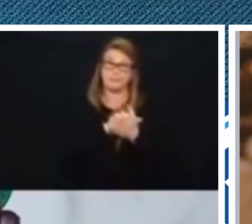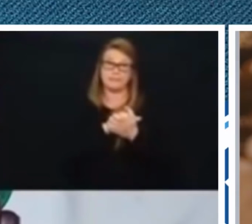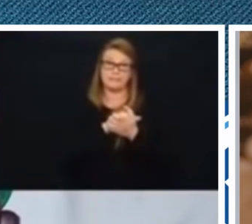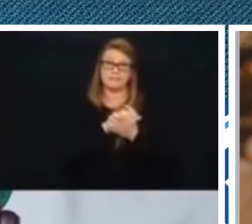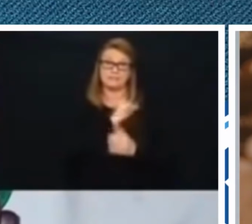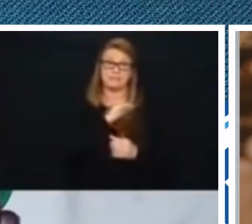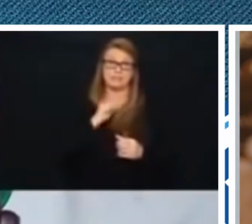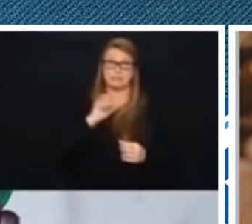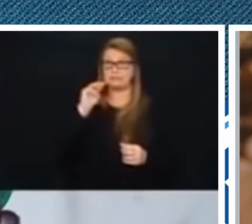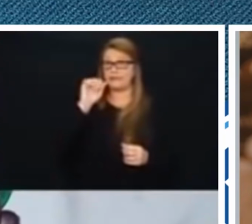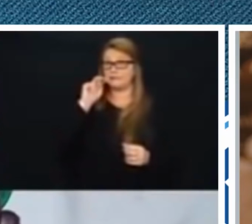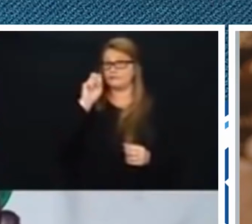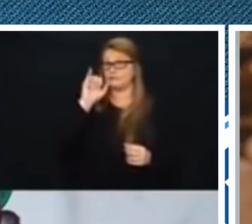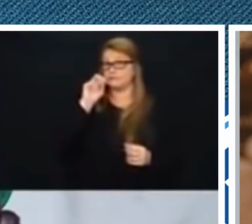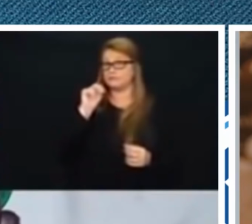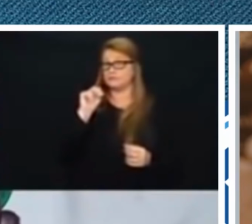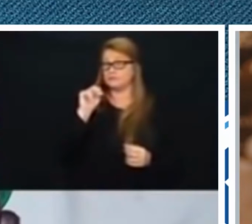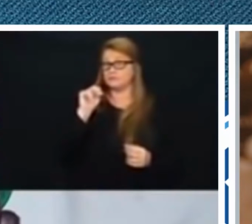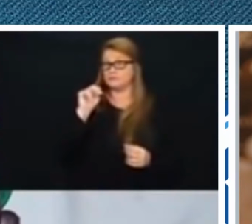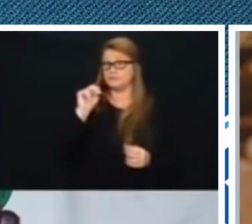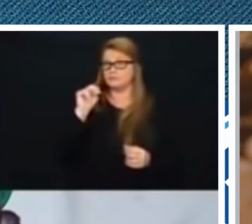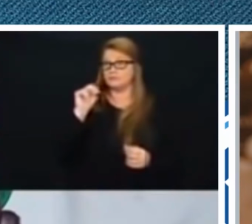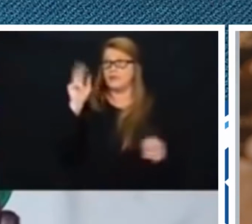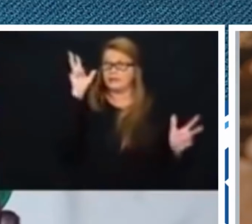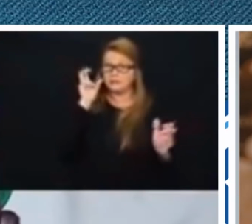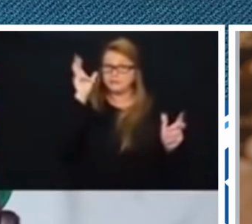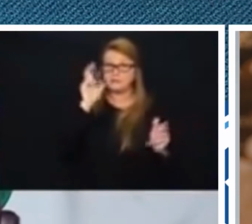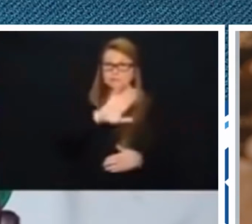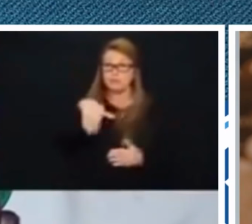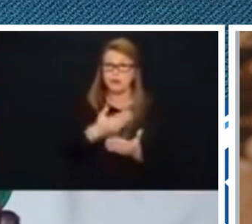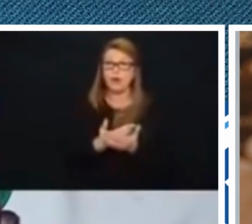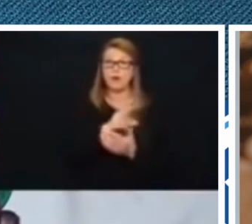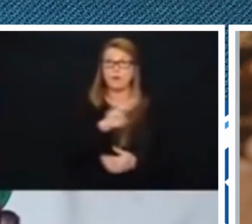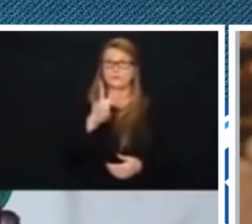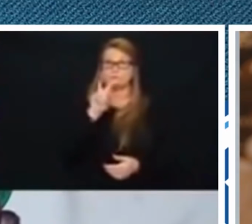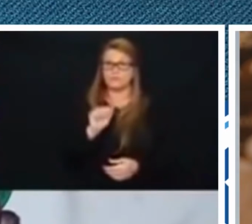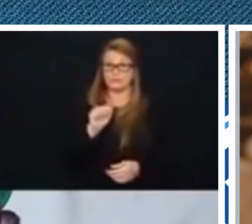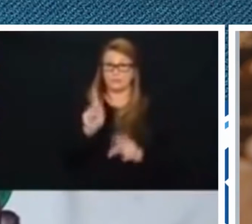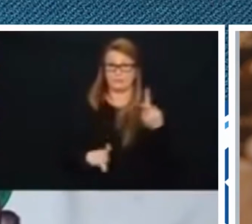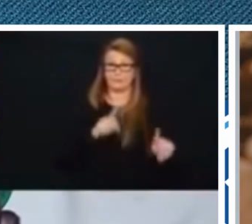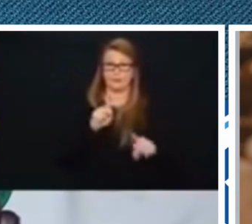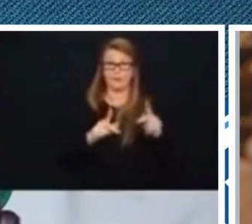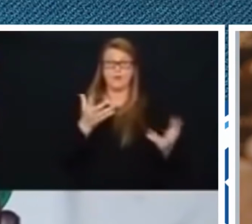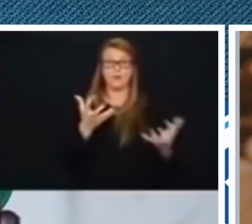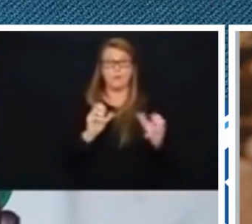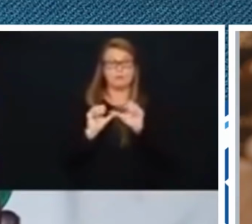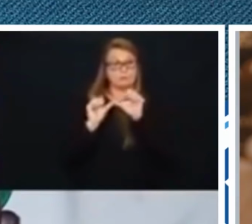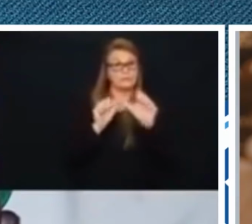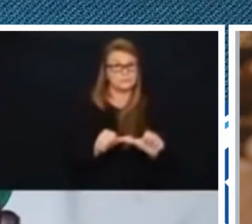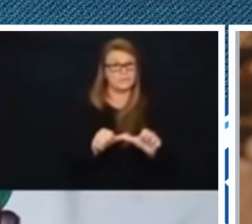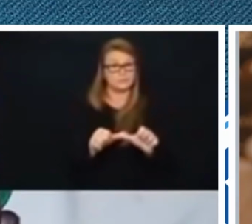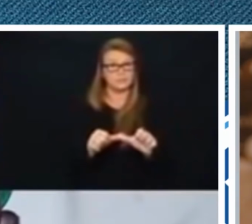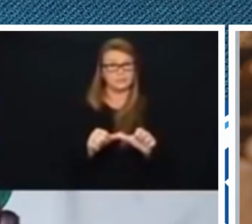that Senator Manchin is listening to all West Virginians. Absolutely, we want to continue to perpetuate